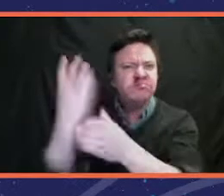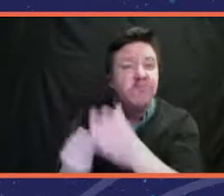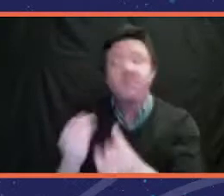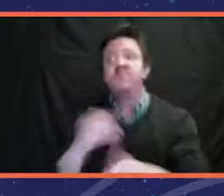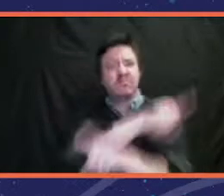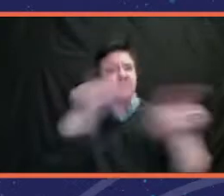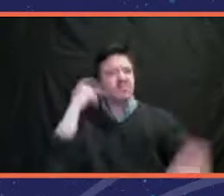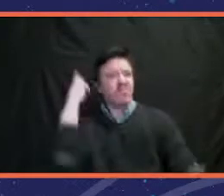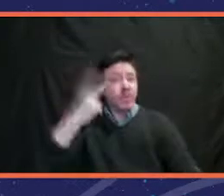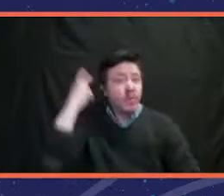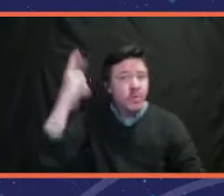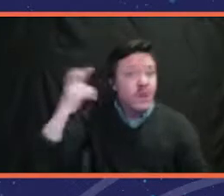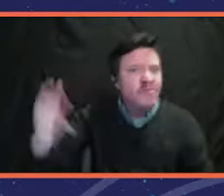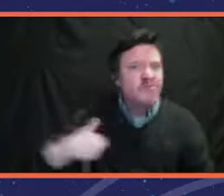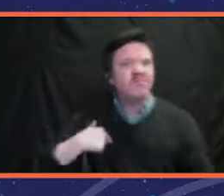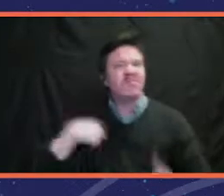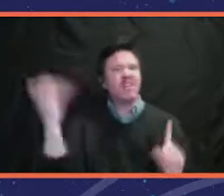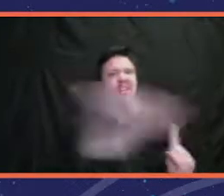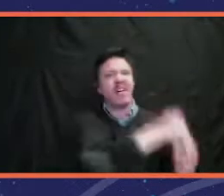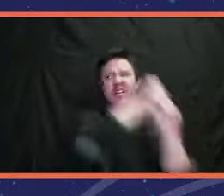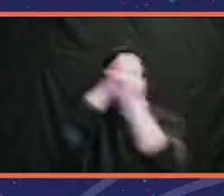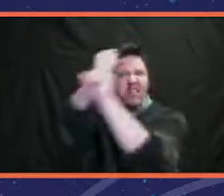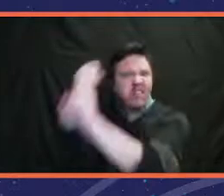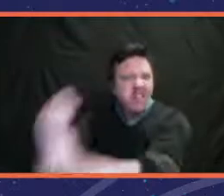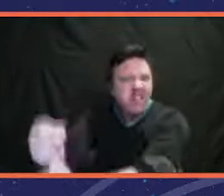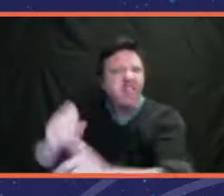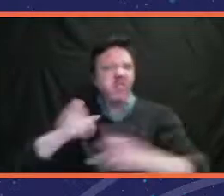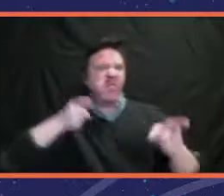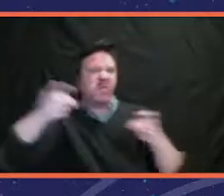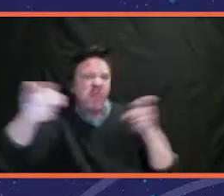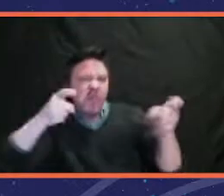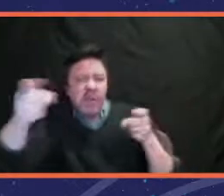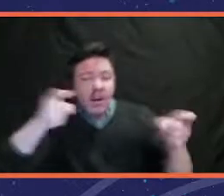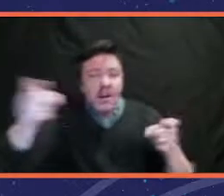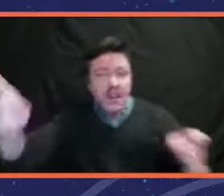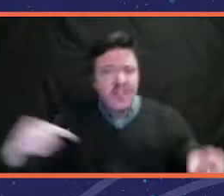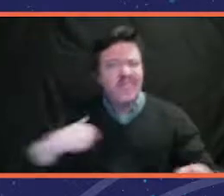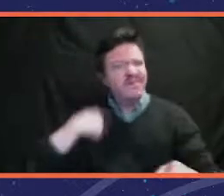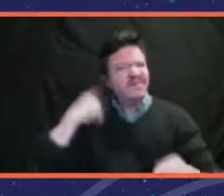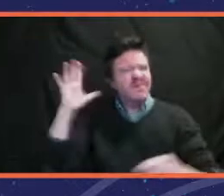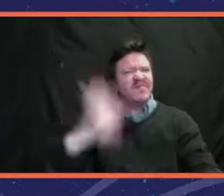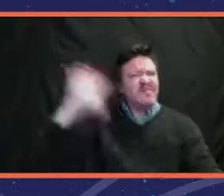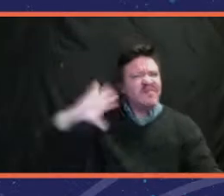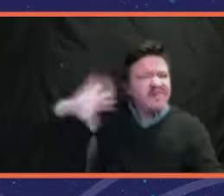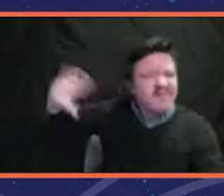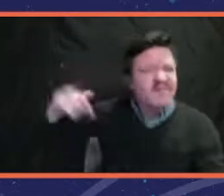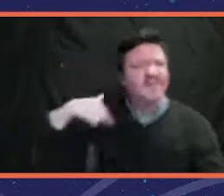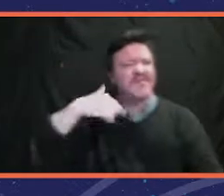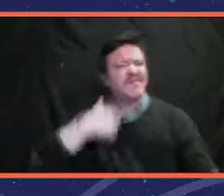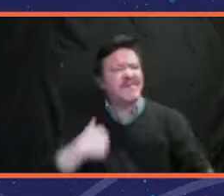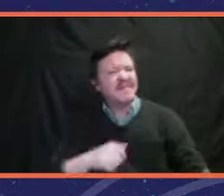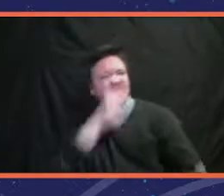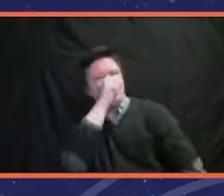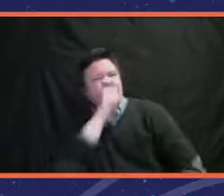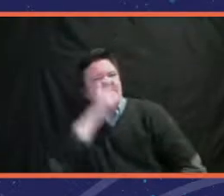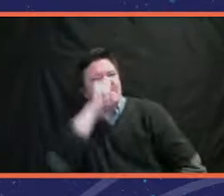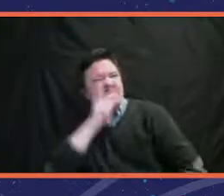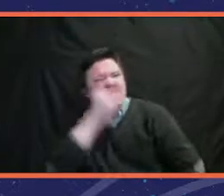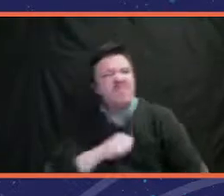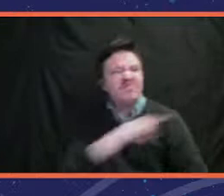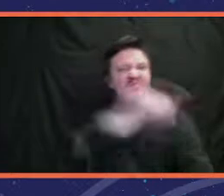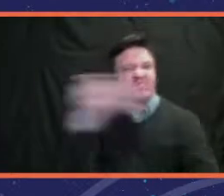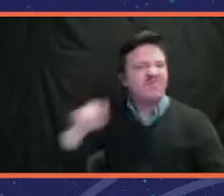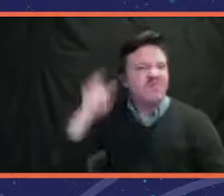trip. What a gift and curse to carry up in your person, listen. Then the sounds around them, waves the birds, the sounds around them. Now they went to the latest, like traitors, using whips and